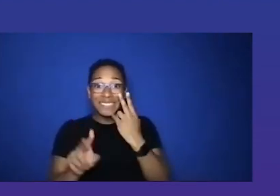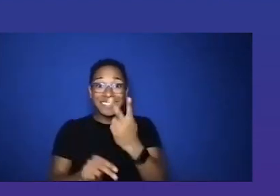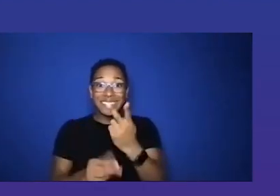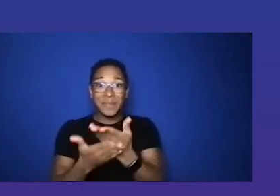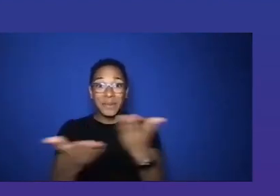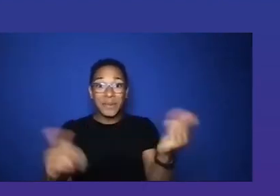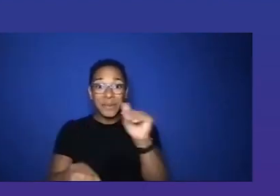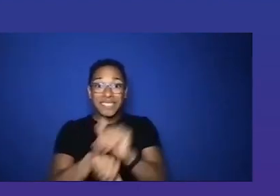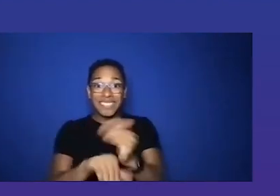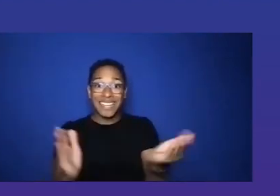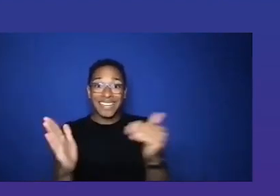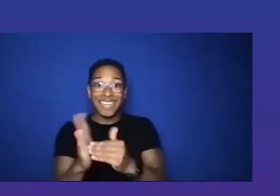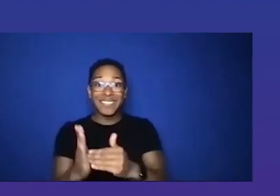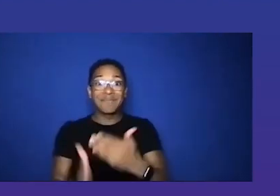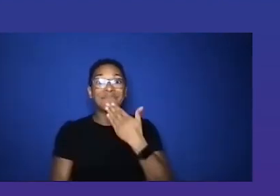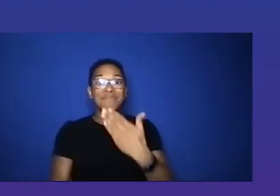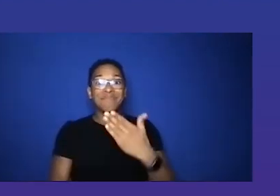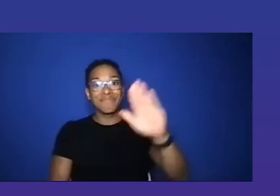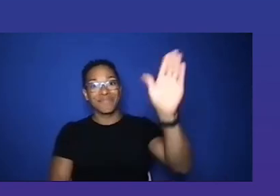Thanks, everyone.